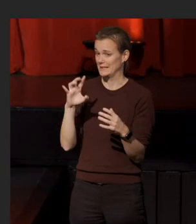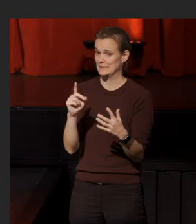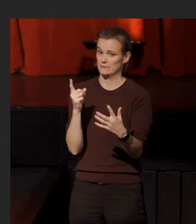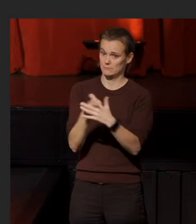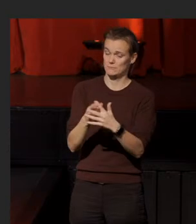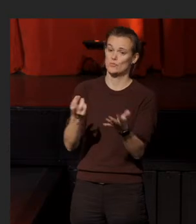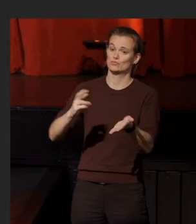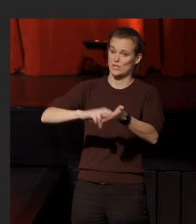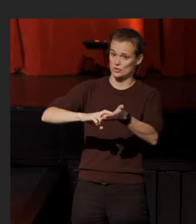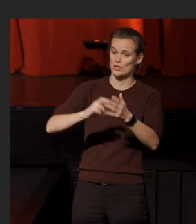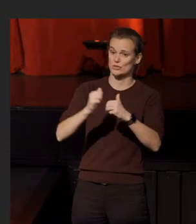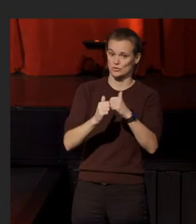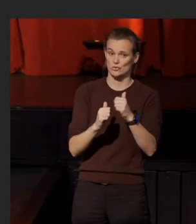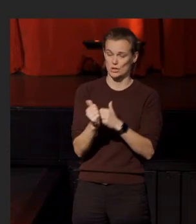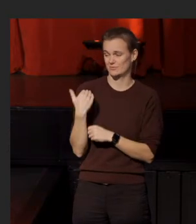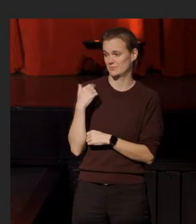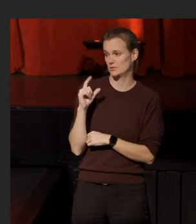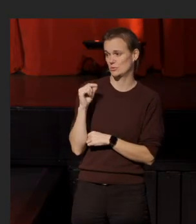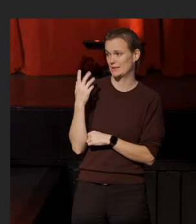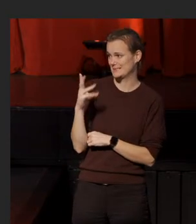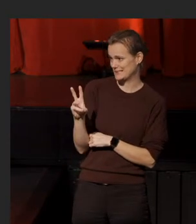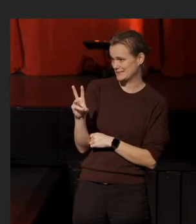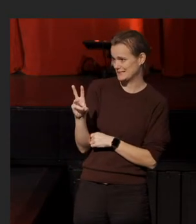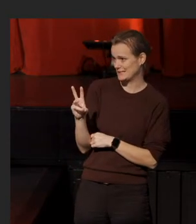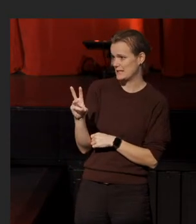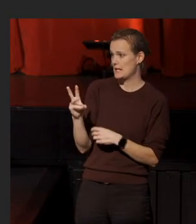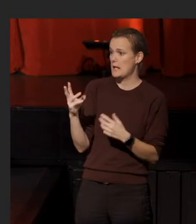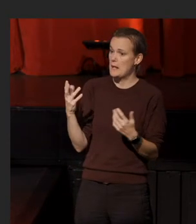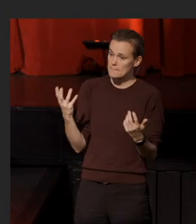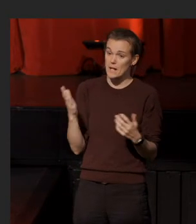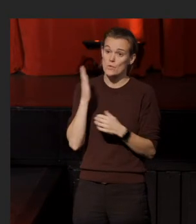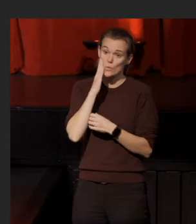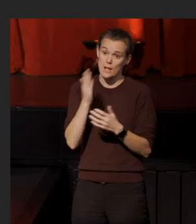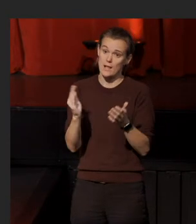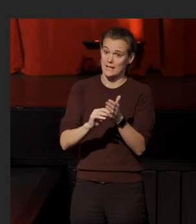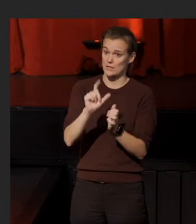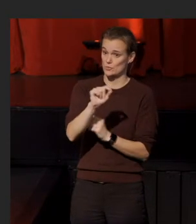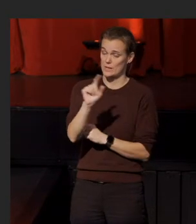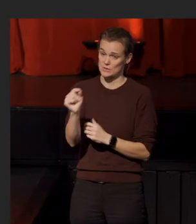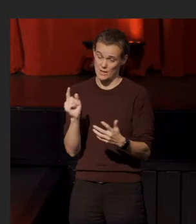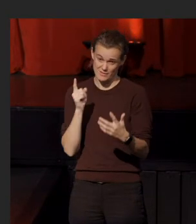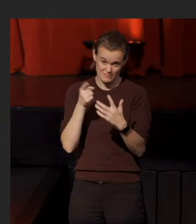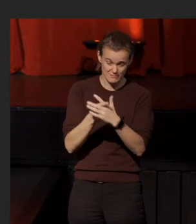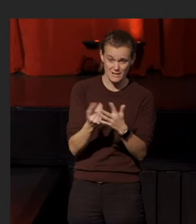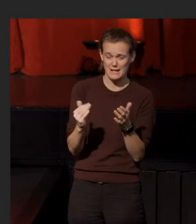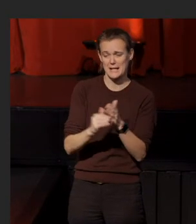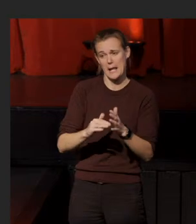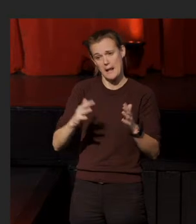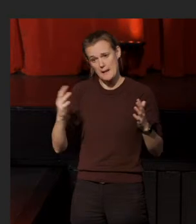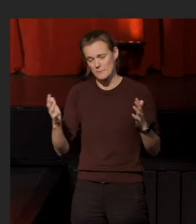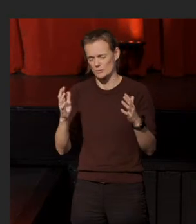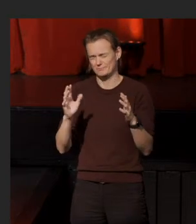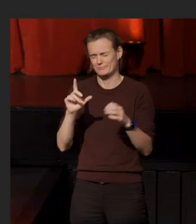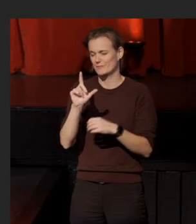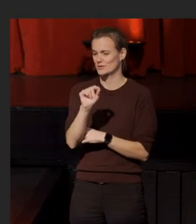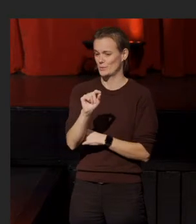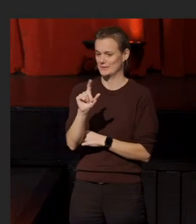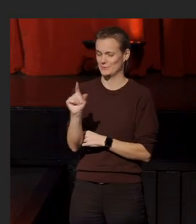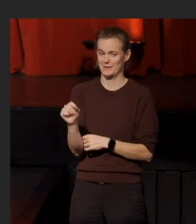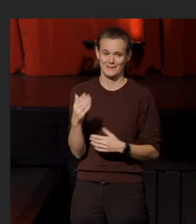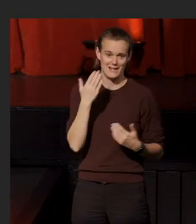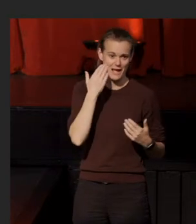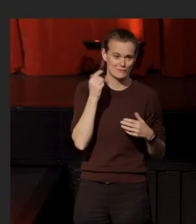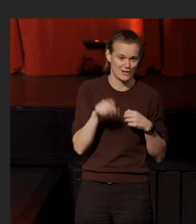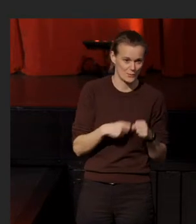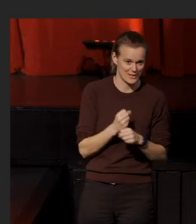registration structures in 2016, was far less likely in 2020. In 2016, we don't know what else they did, if they did